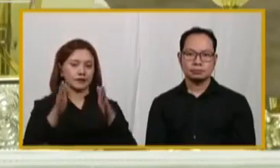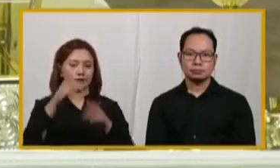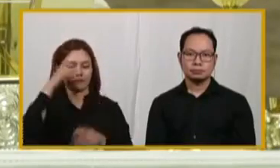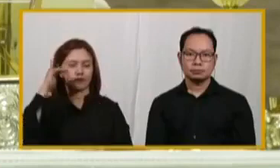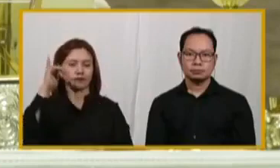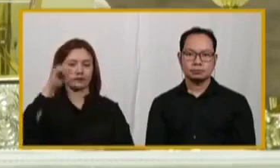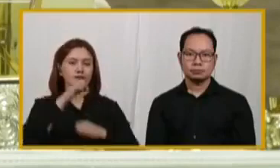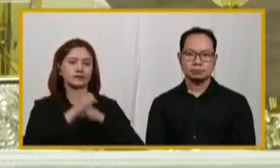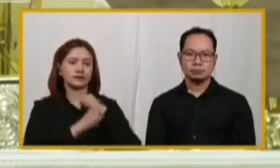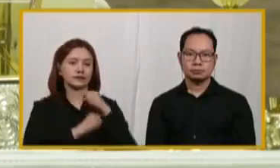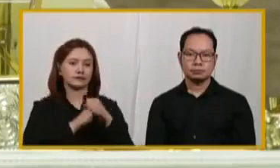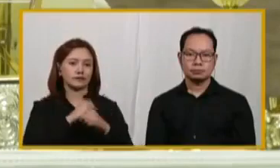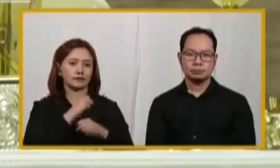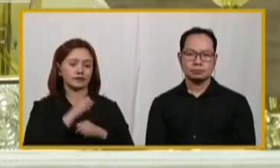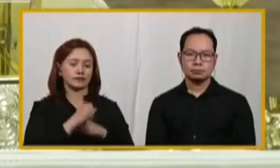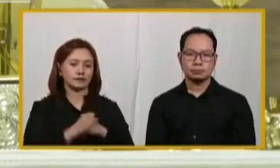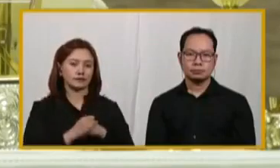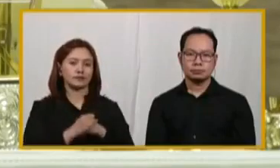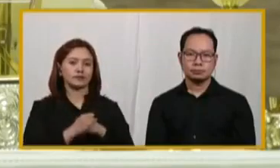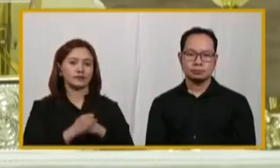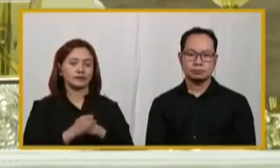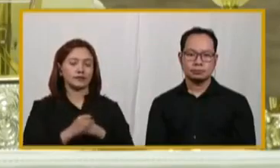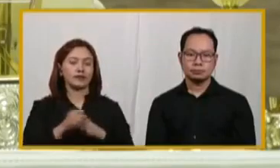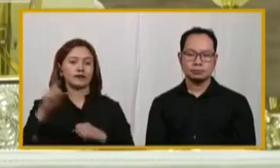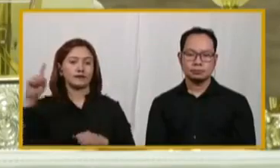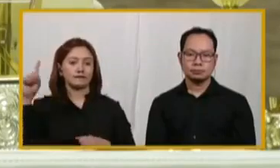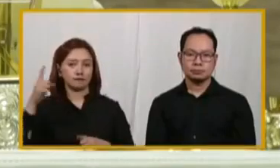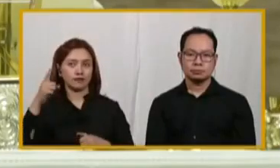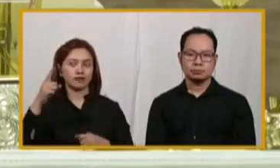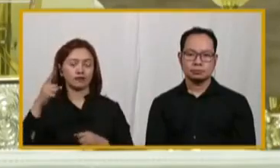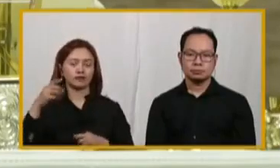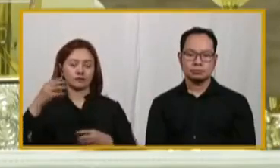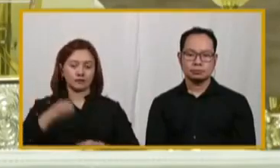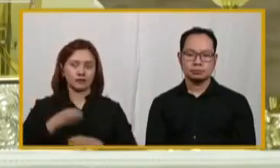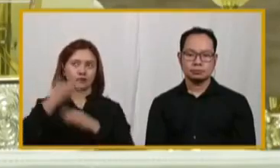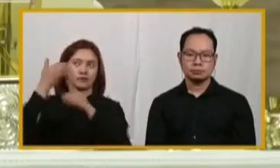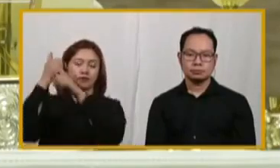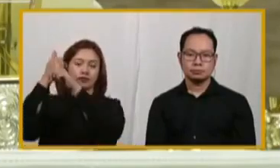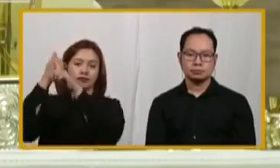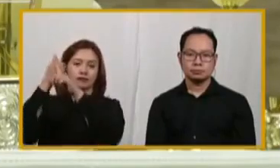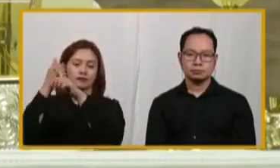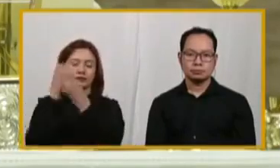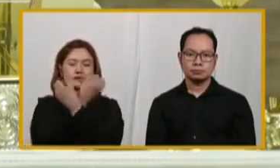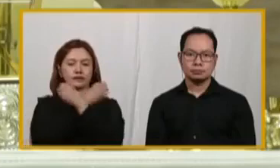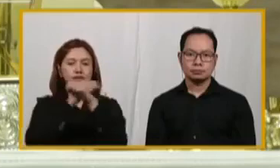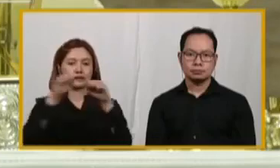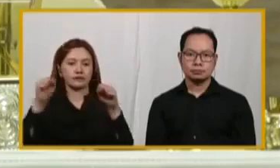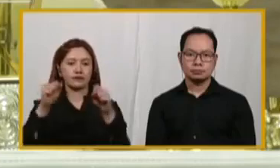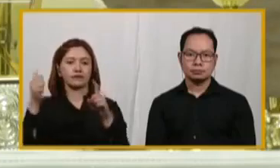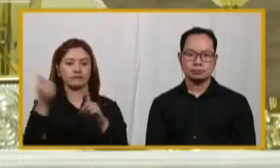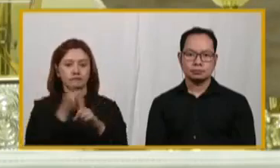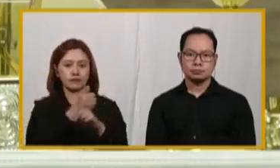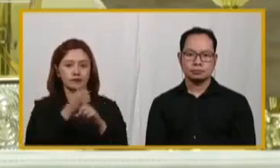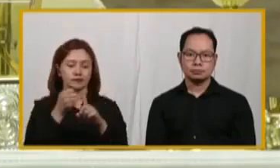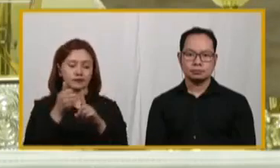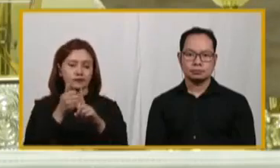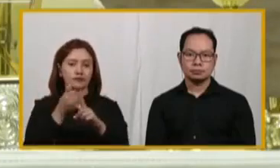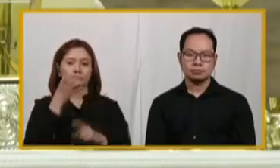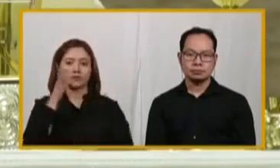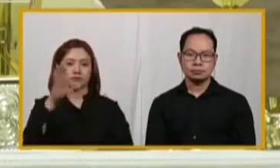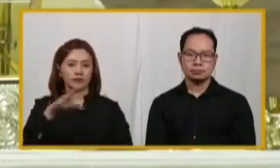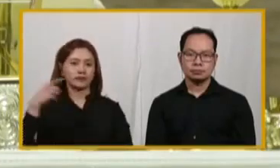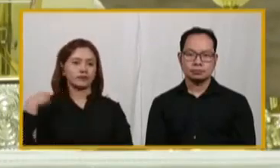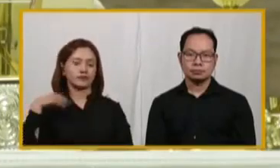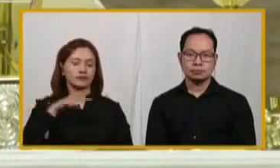everlasting sacrifice and was the first to offer himself as the saving victim, commanding us